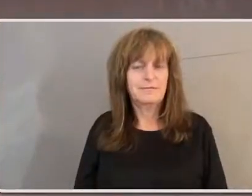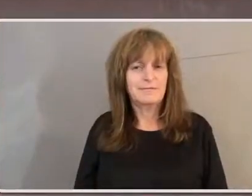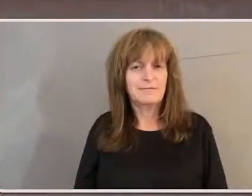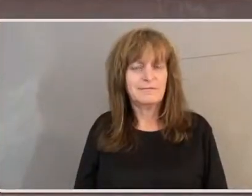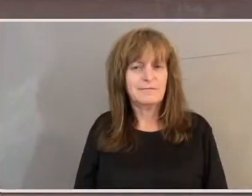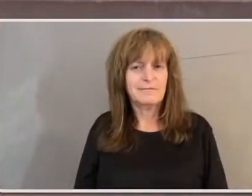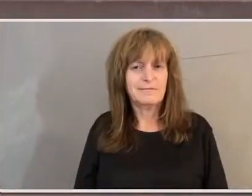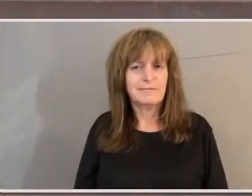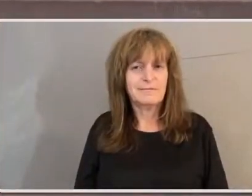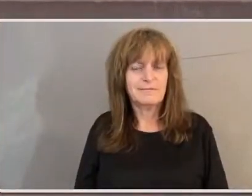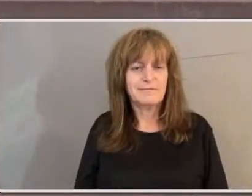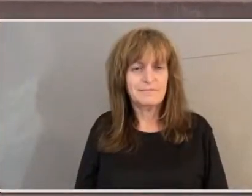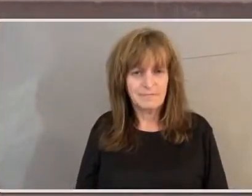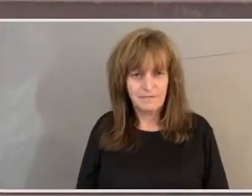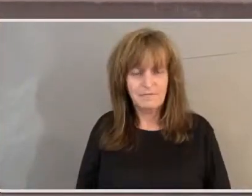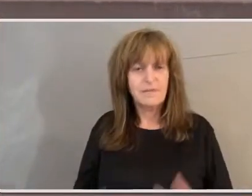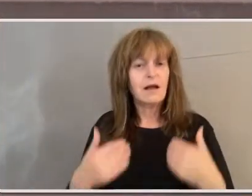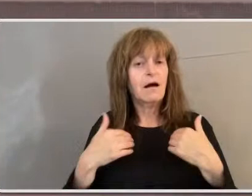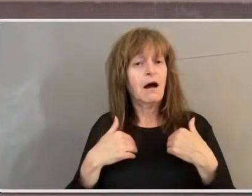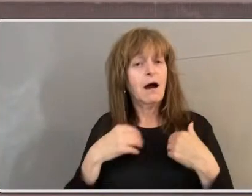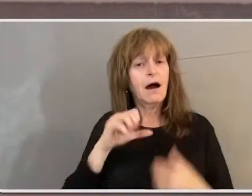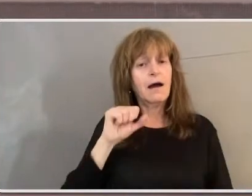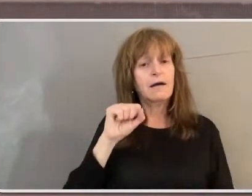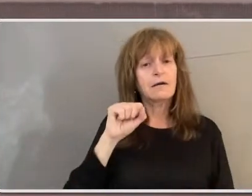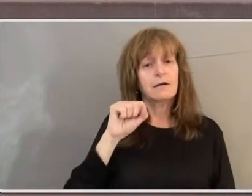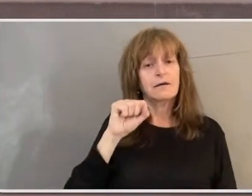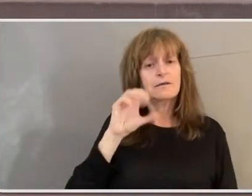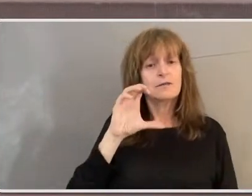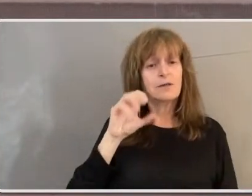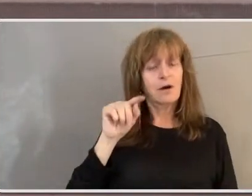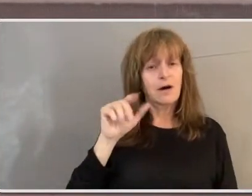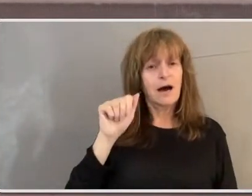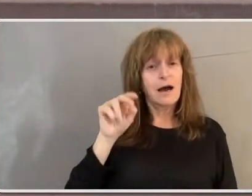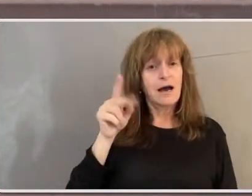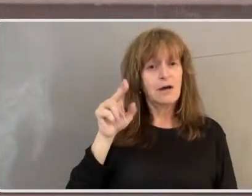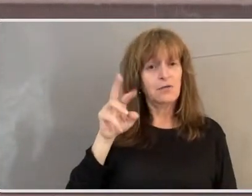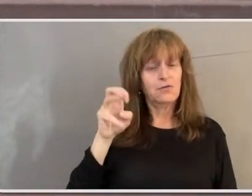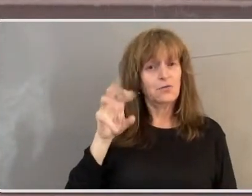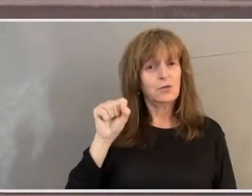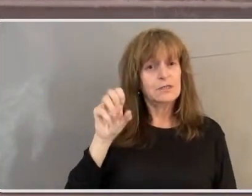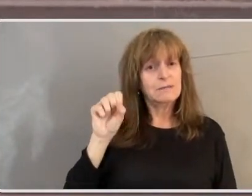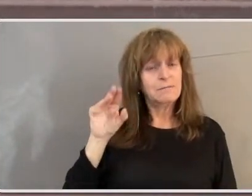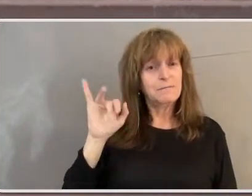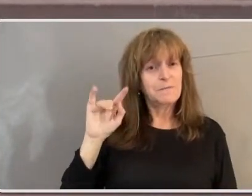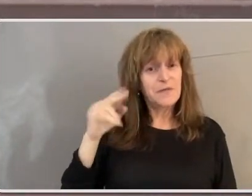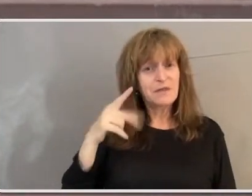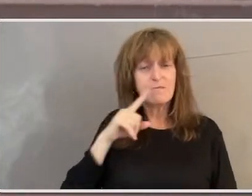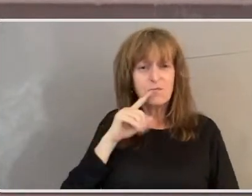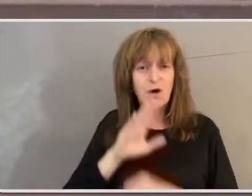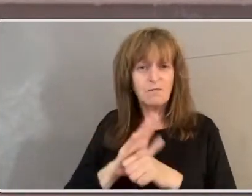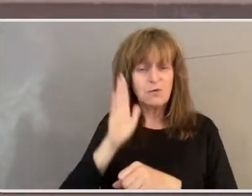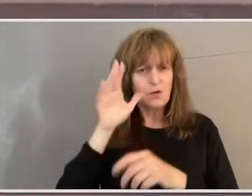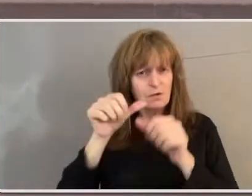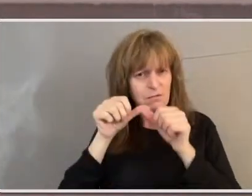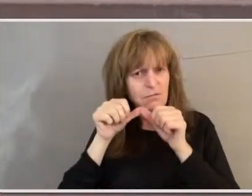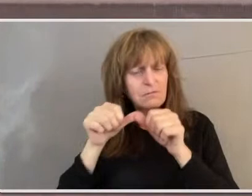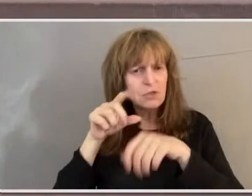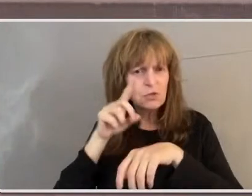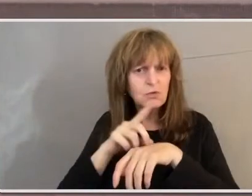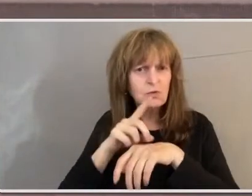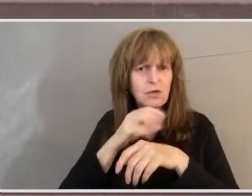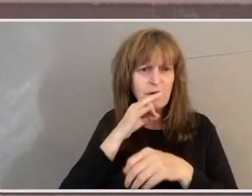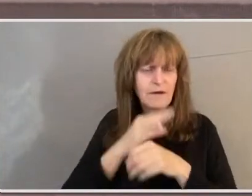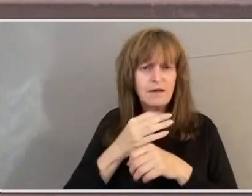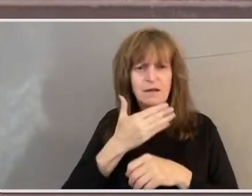I, Todd Andrew Smith, swear that I will duly and faithfully, to the best of my skill and knowledge, execute the powers and